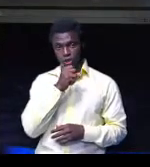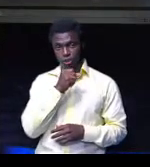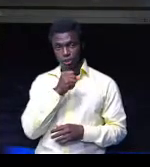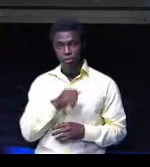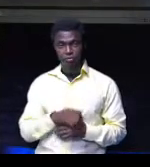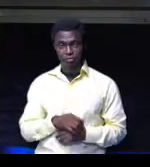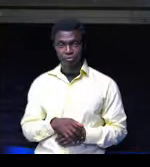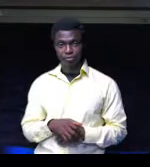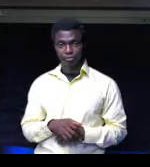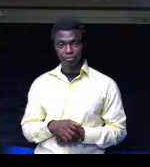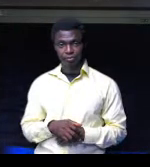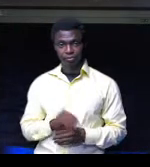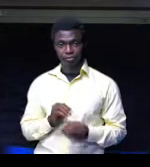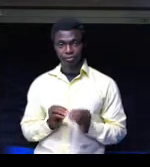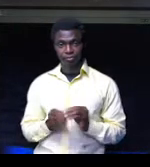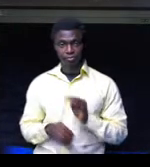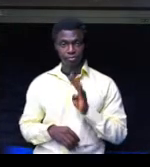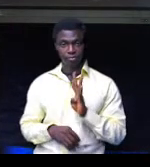Orange.